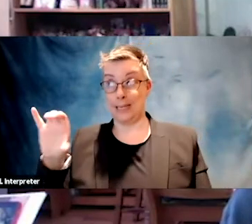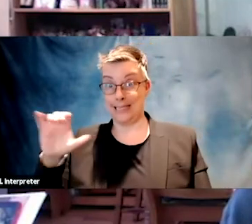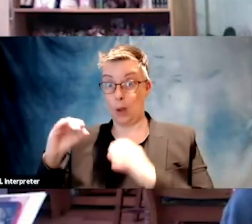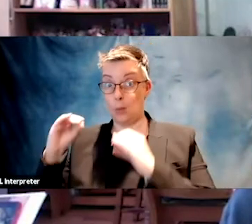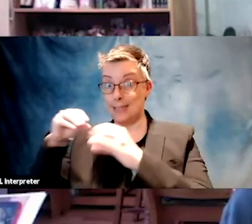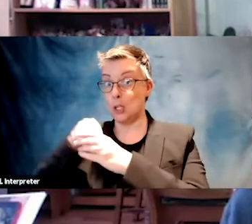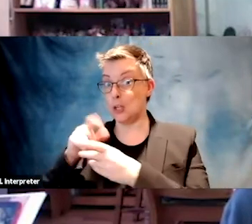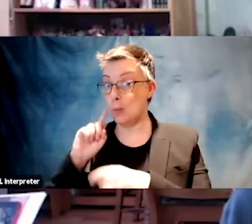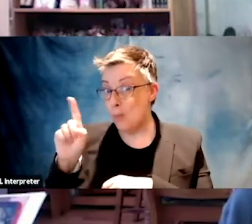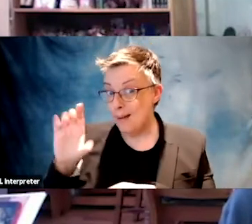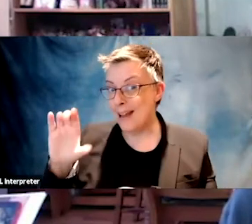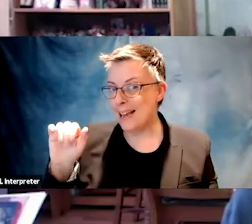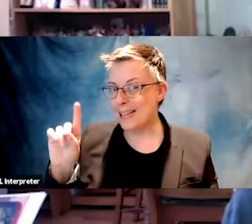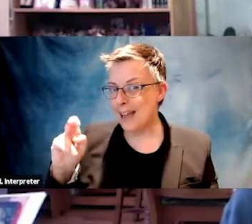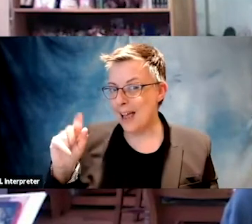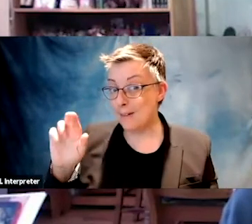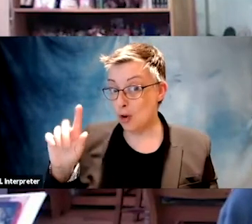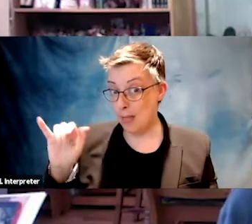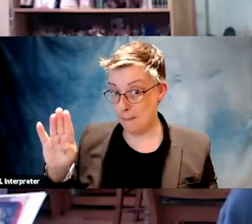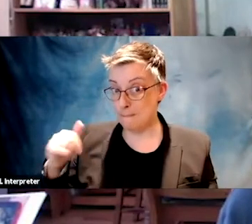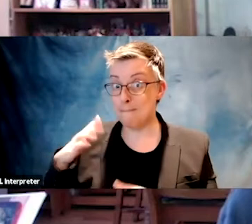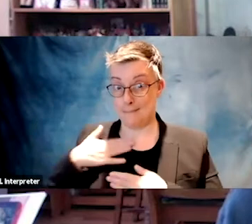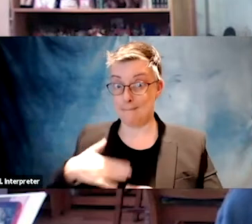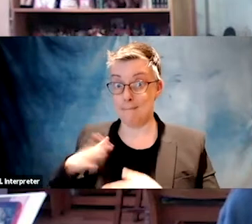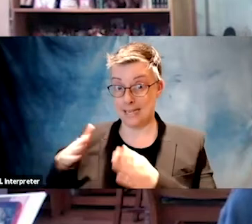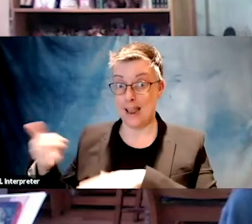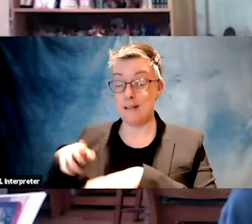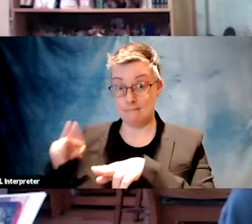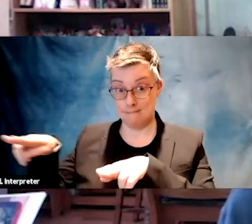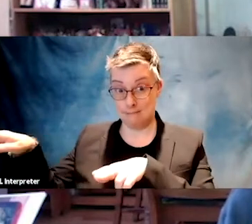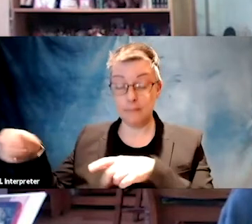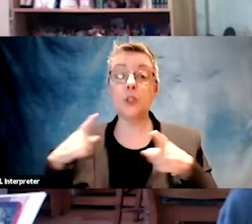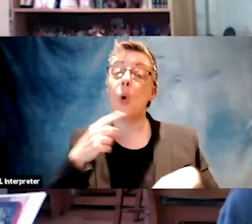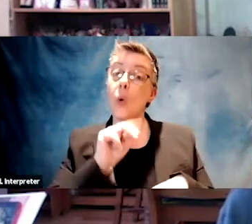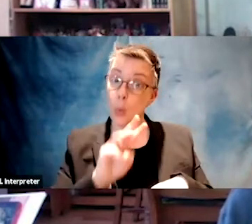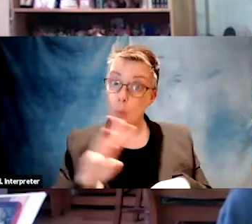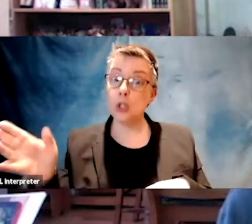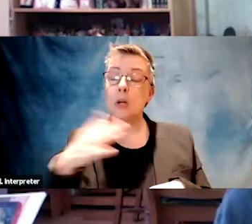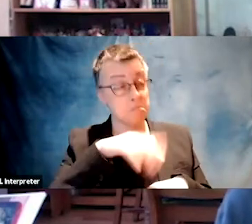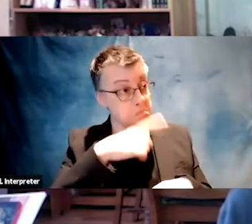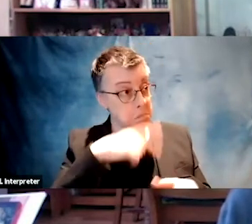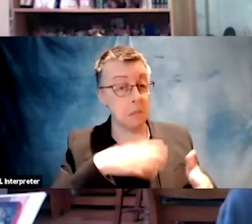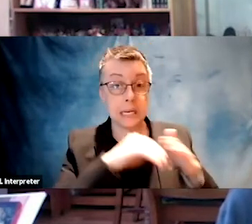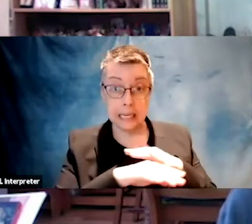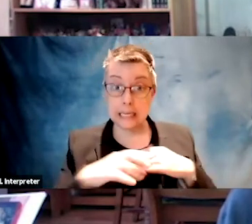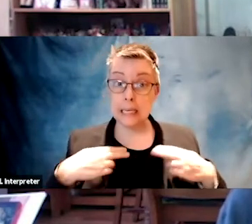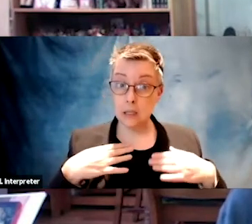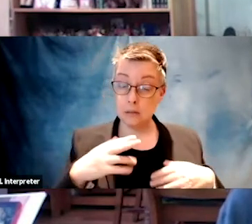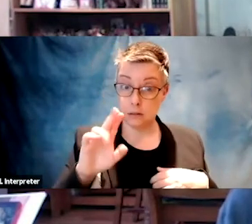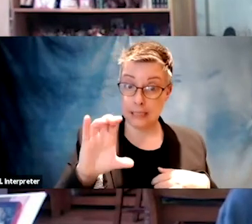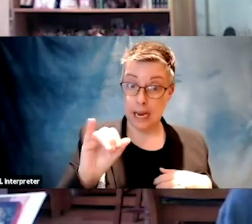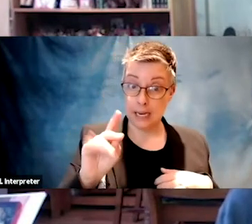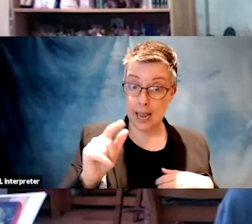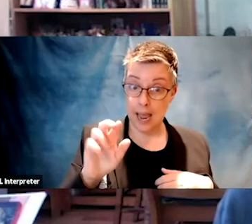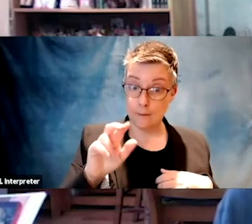in the cadaver lab. And so at Northwestern one day I said, Oh, you know, could I see the cadaver lab here? I miss being, I miss